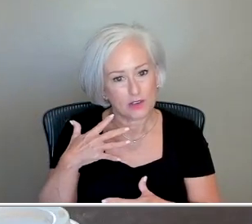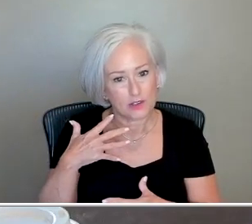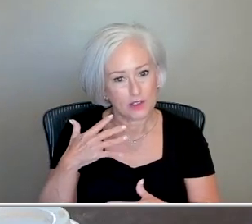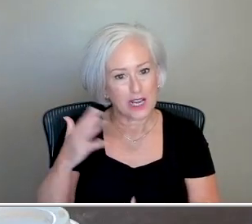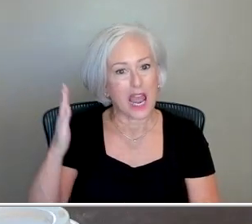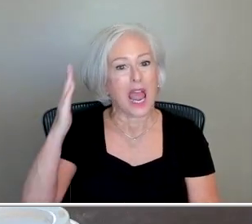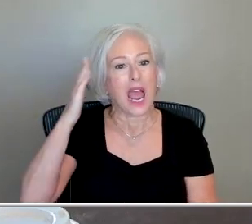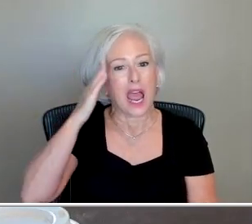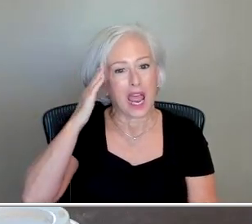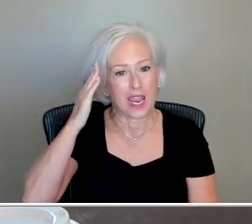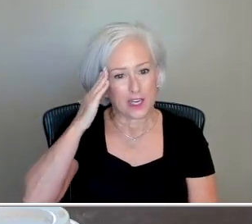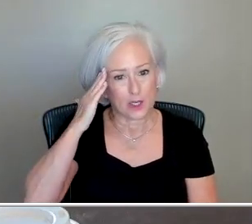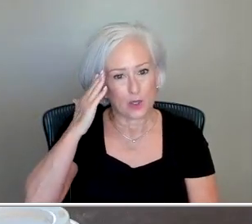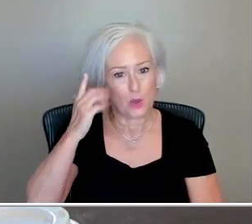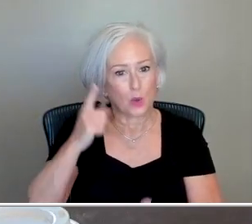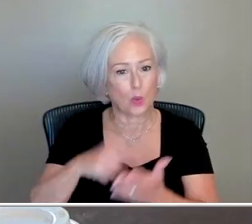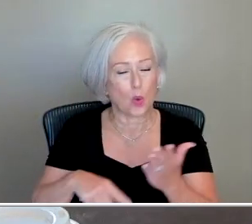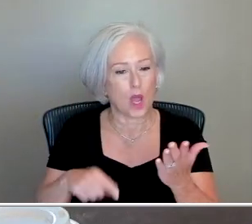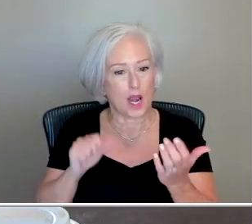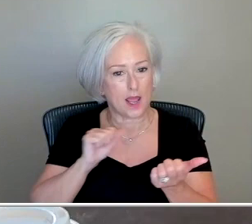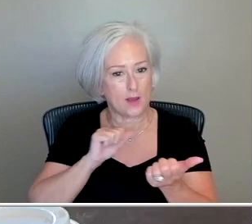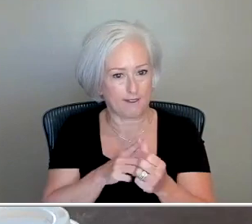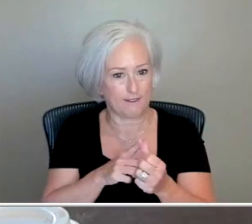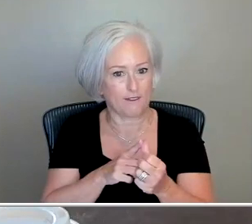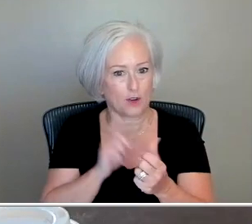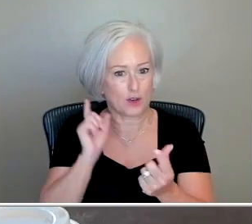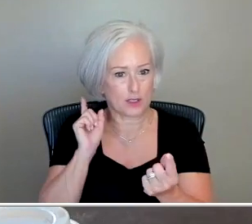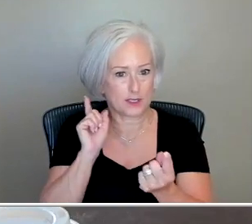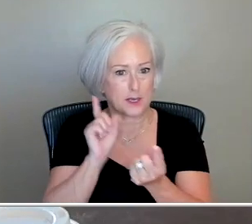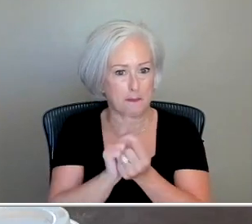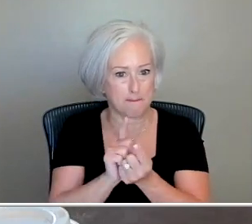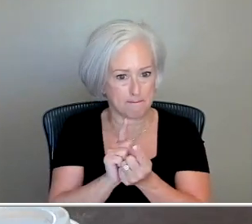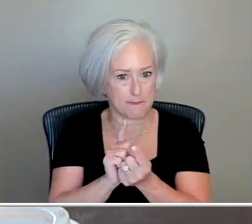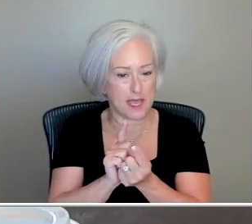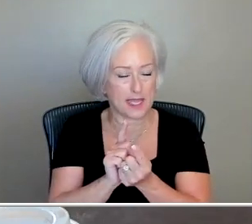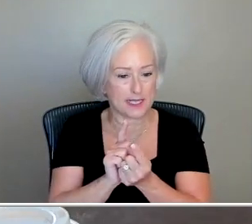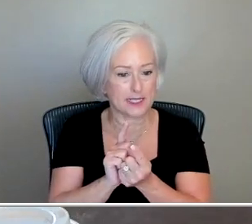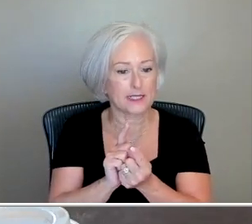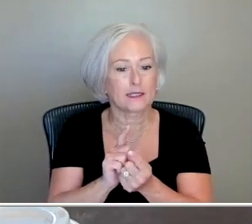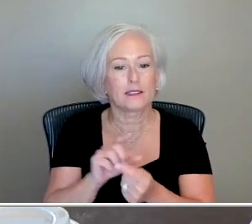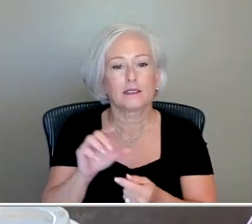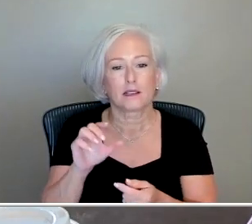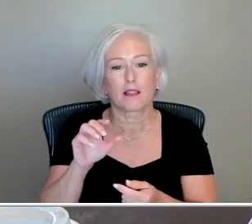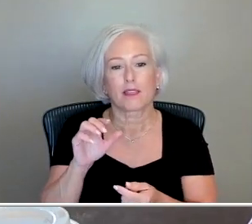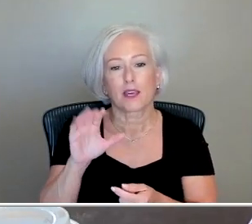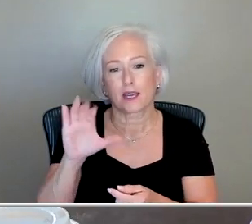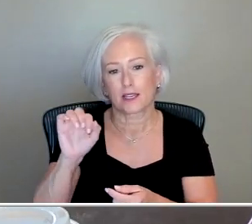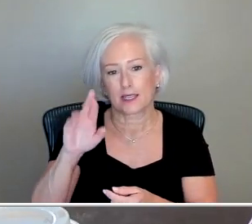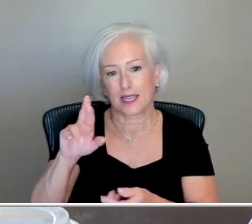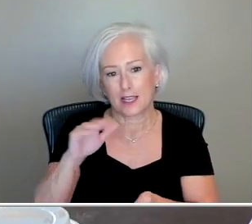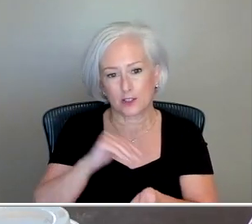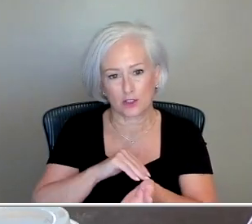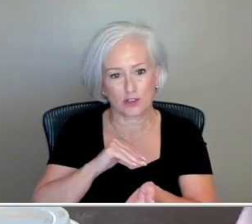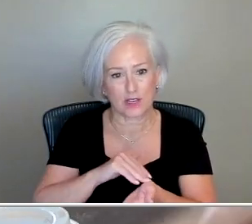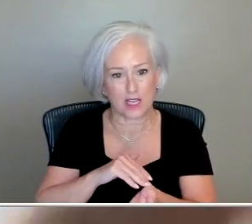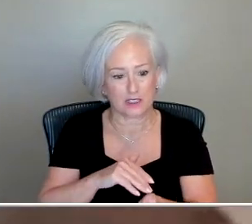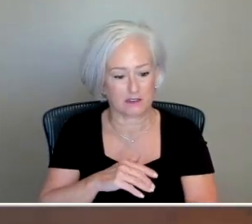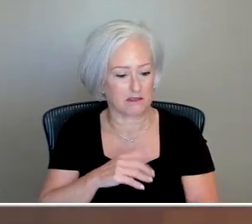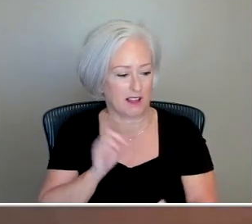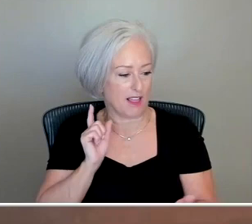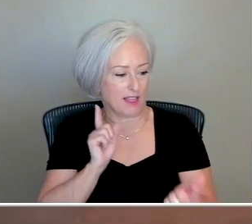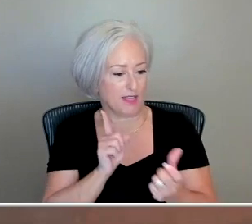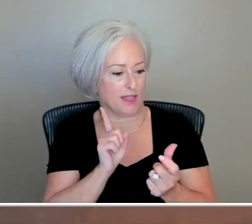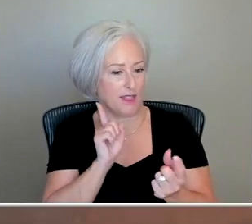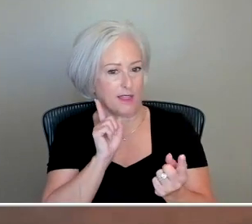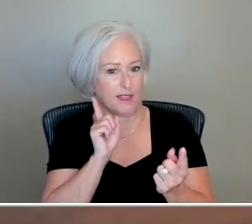facing when I first met the medical oncologist. I didn't like that first guy I met because he said he was going to take me this